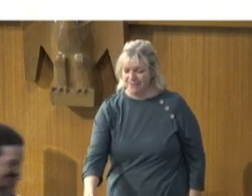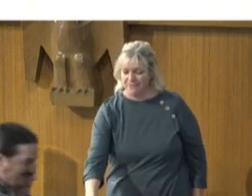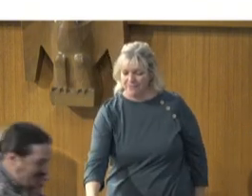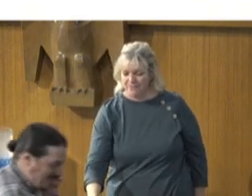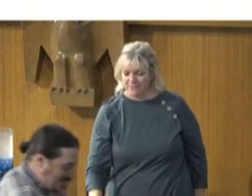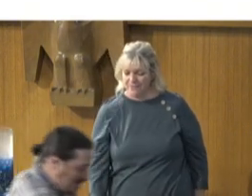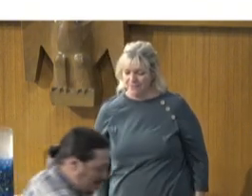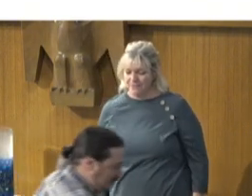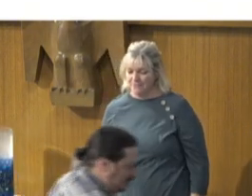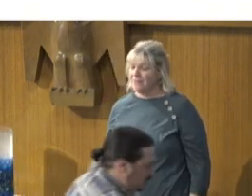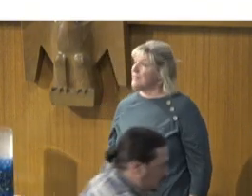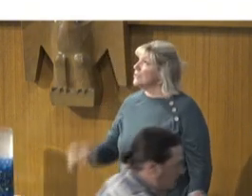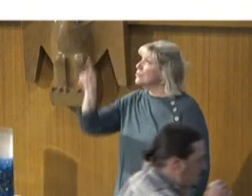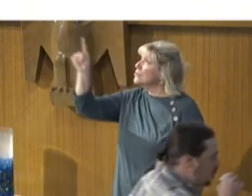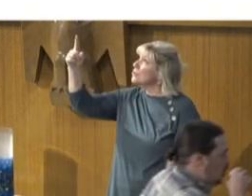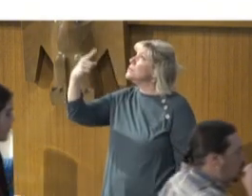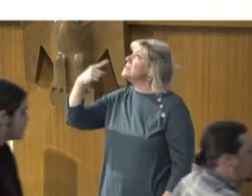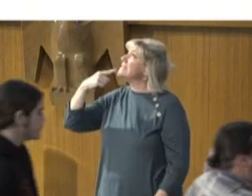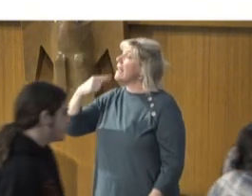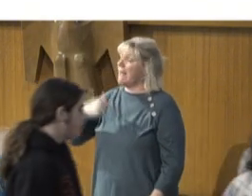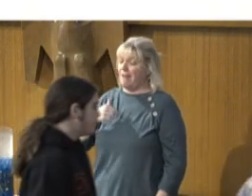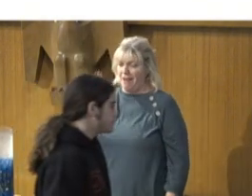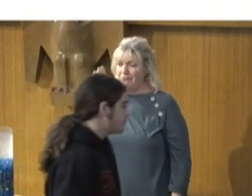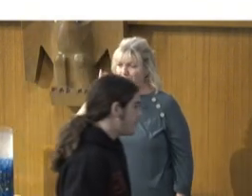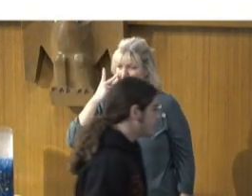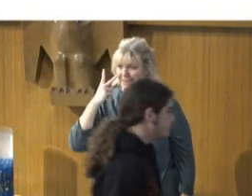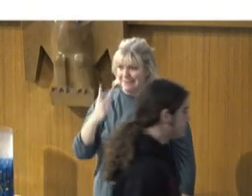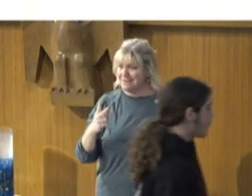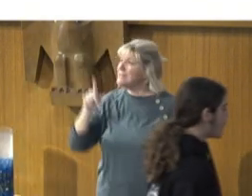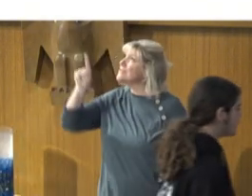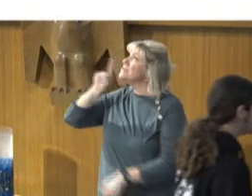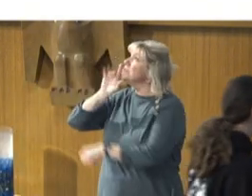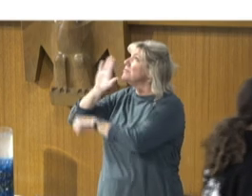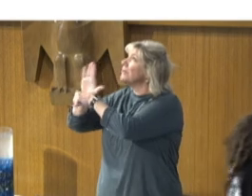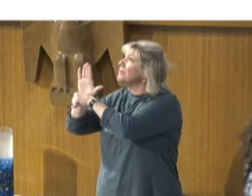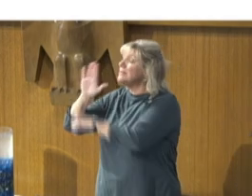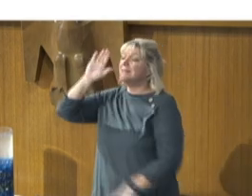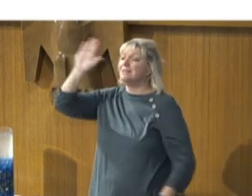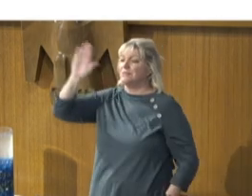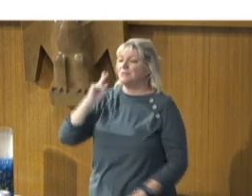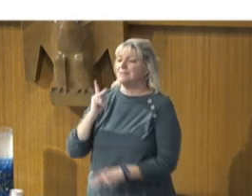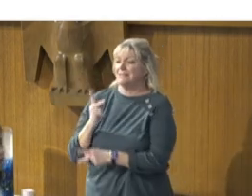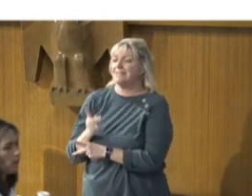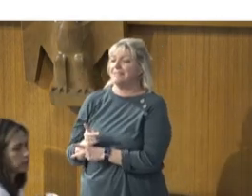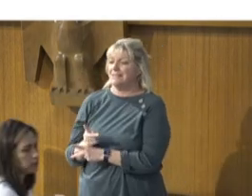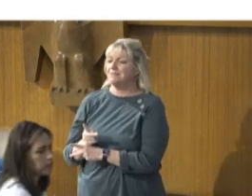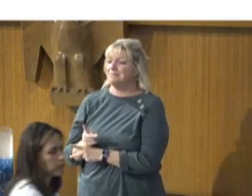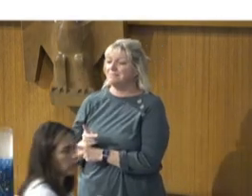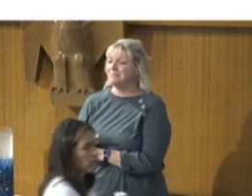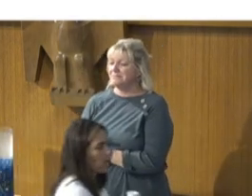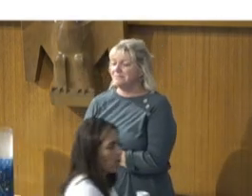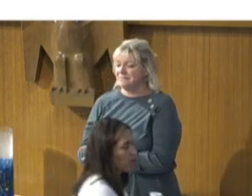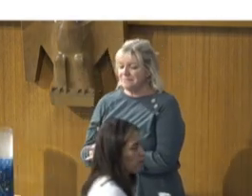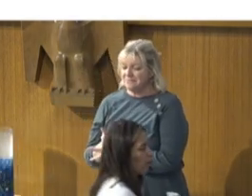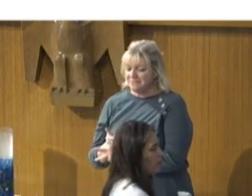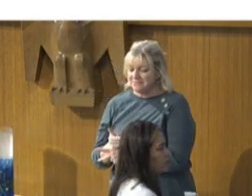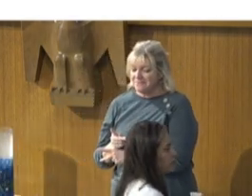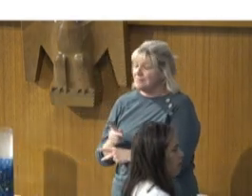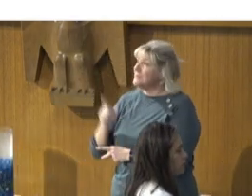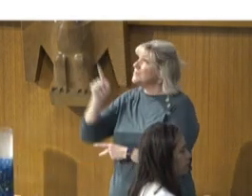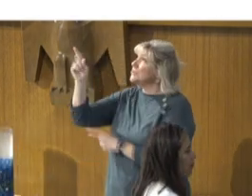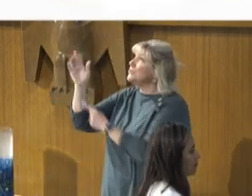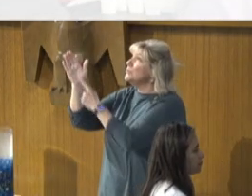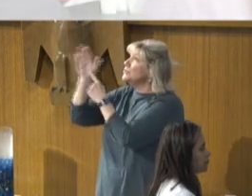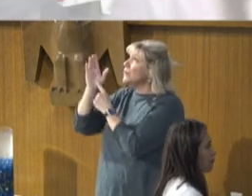Said it, I'll see it. If you promised, you'll keep it. Show me a limit, you'll